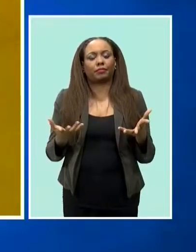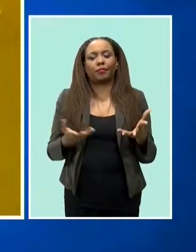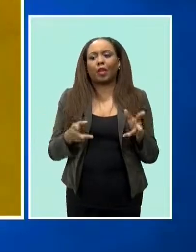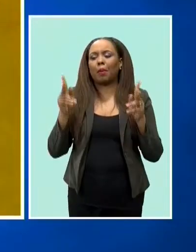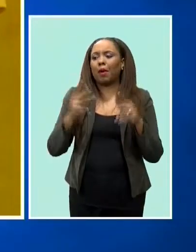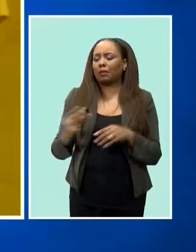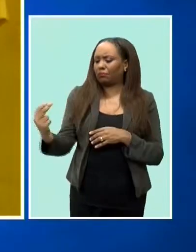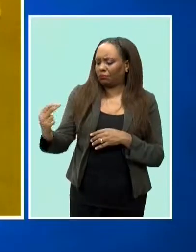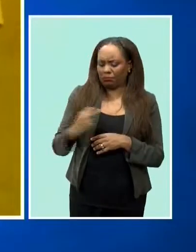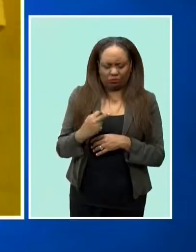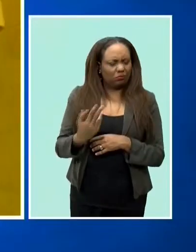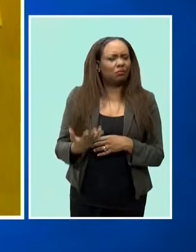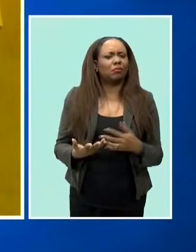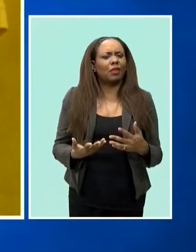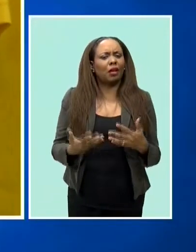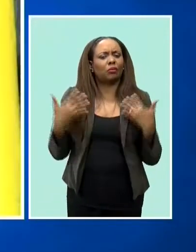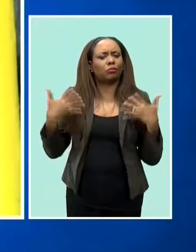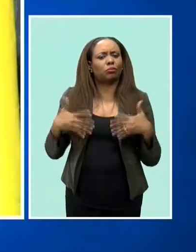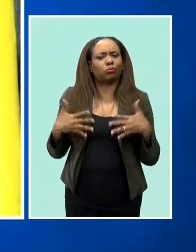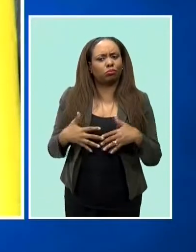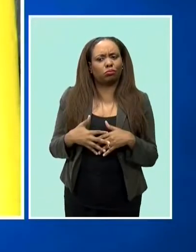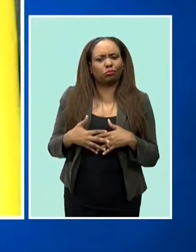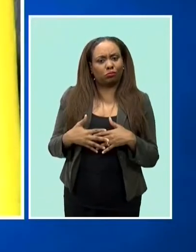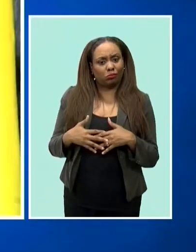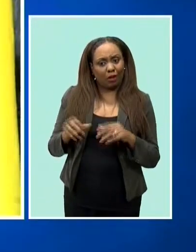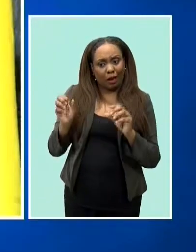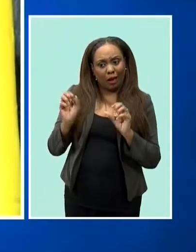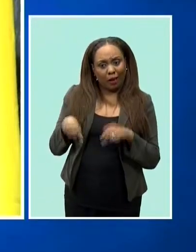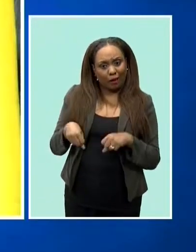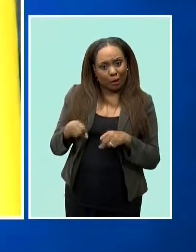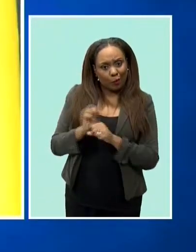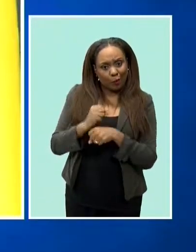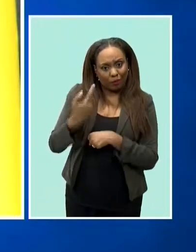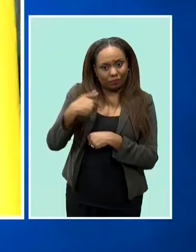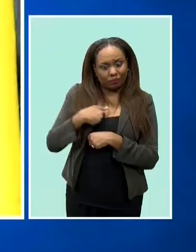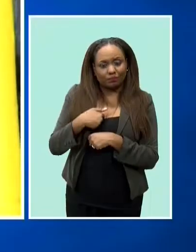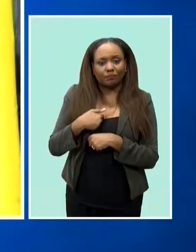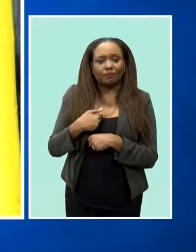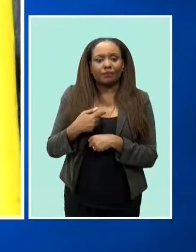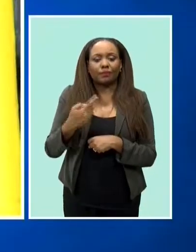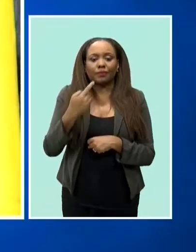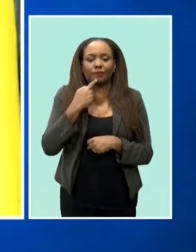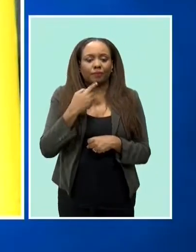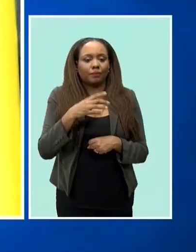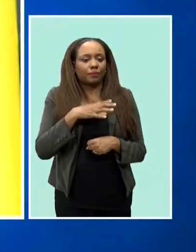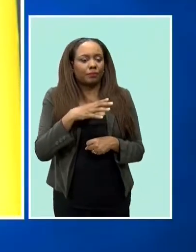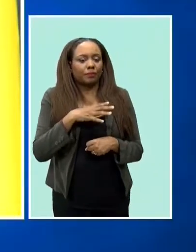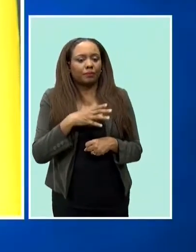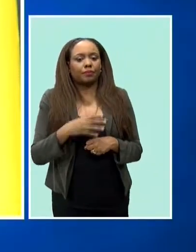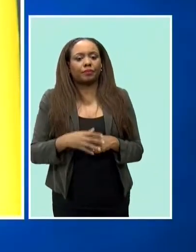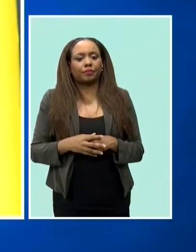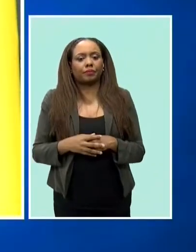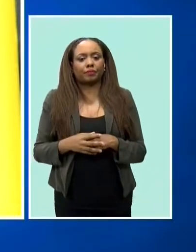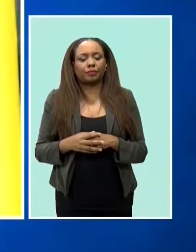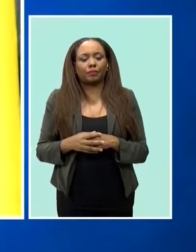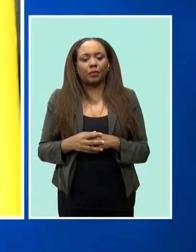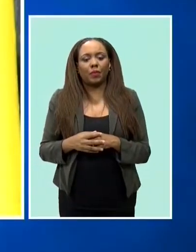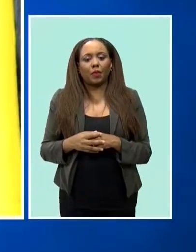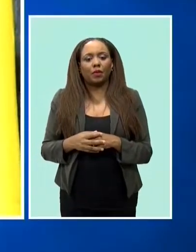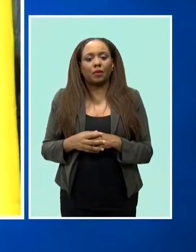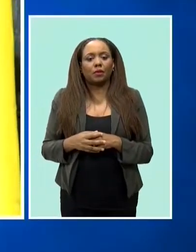saw some t-shirts that we did and they ended up doing t-shirts for a family reunion. That led on to a lot of